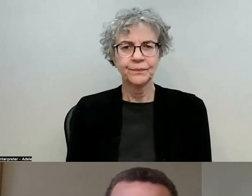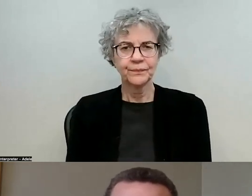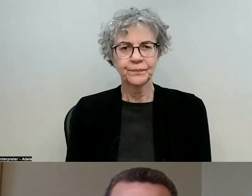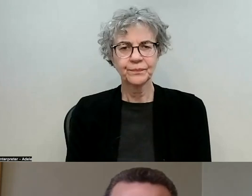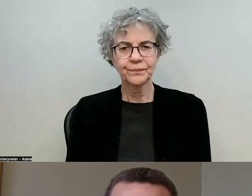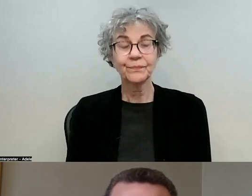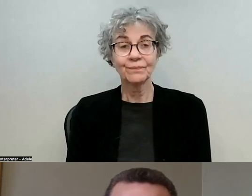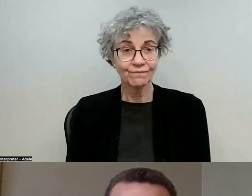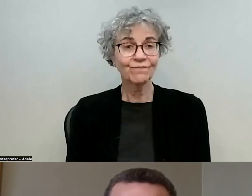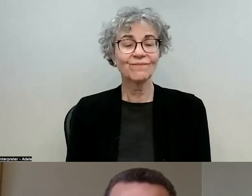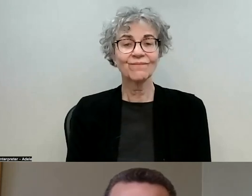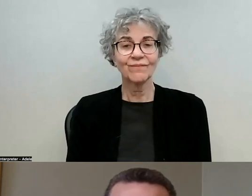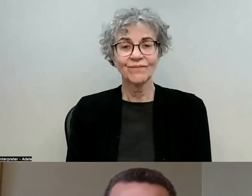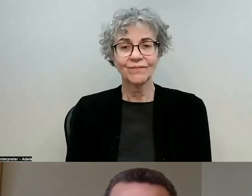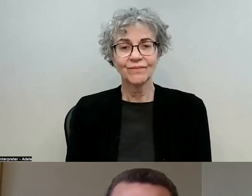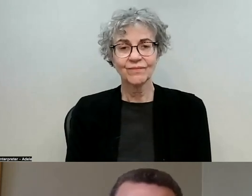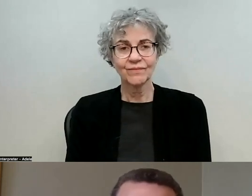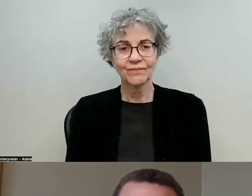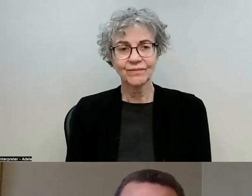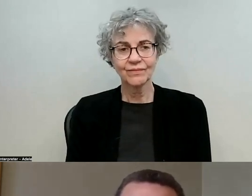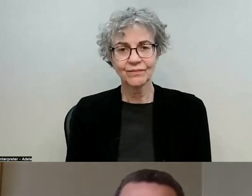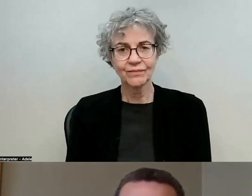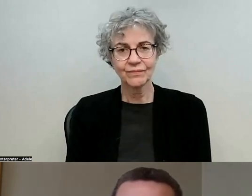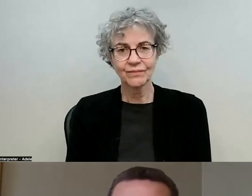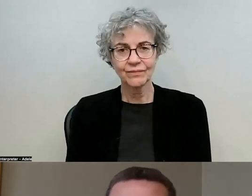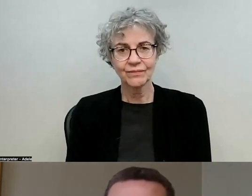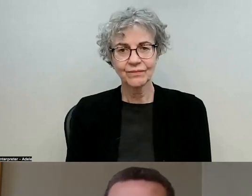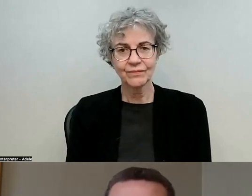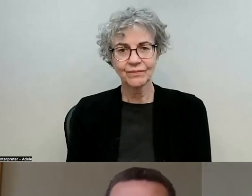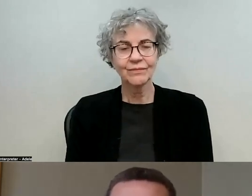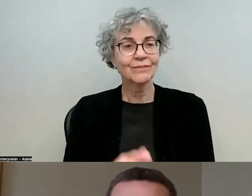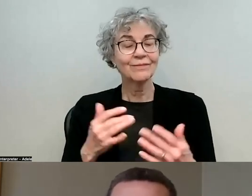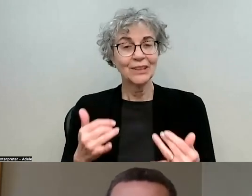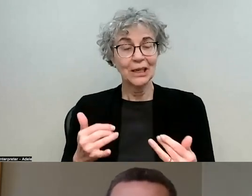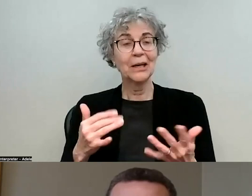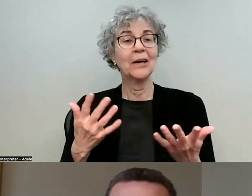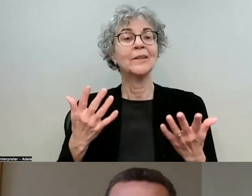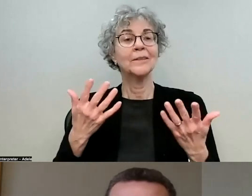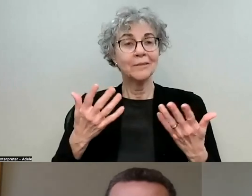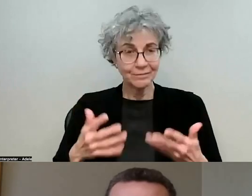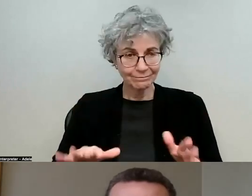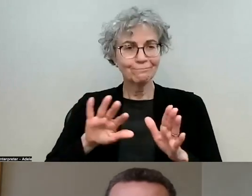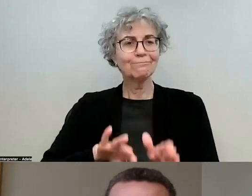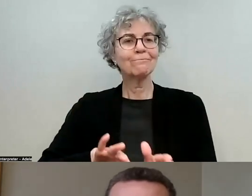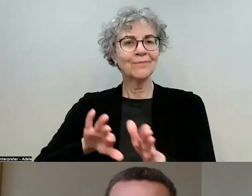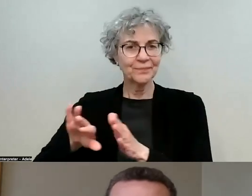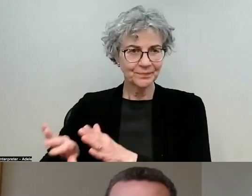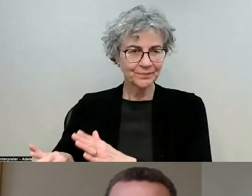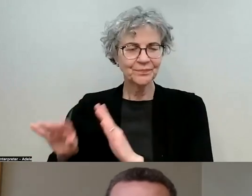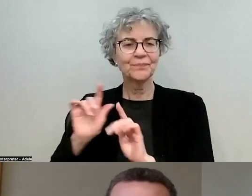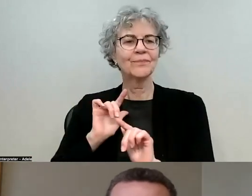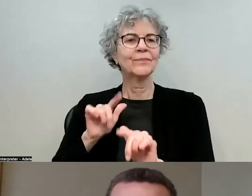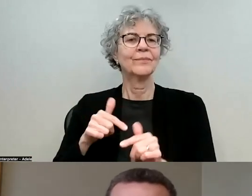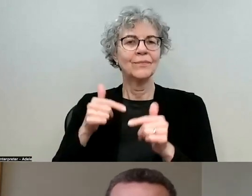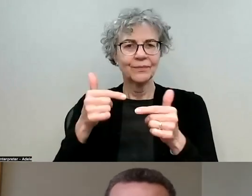All right. So, with all of that out of the way, I will hand things